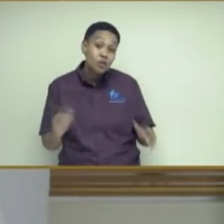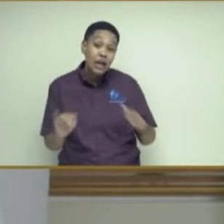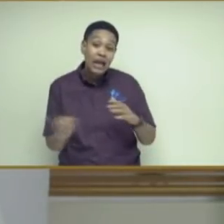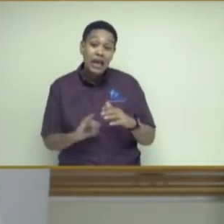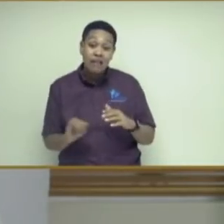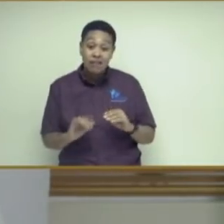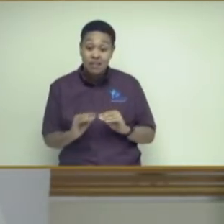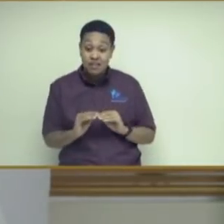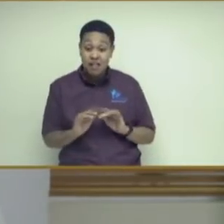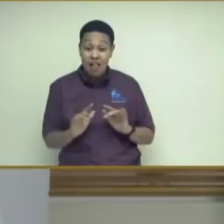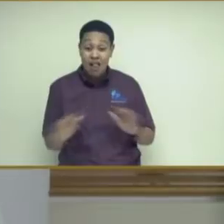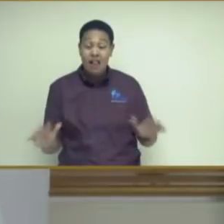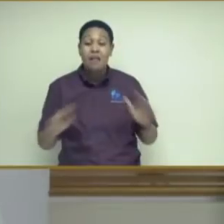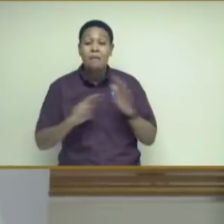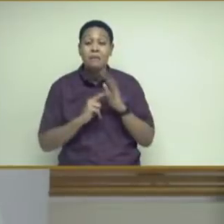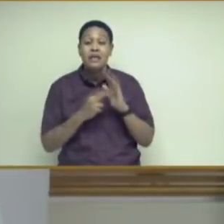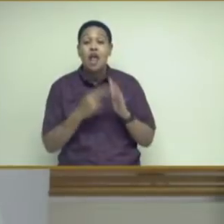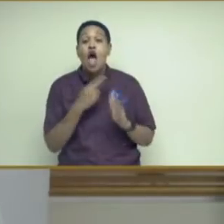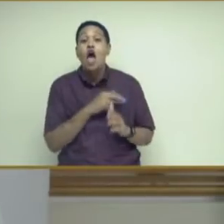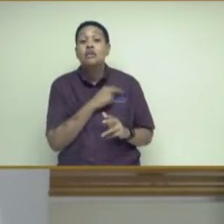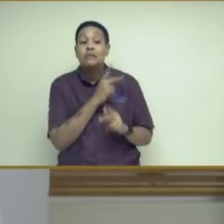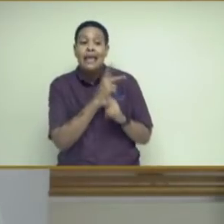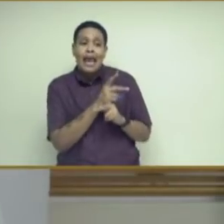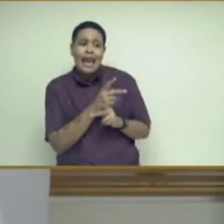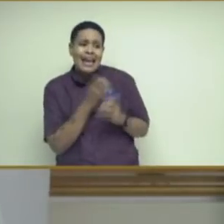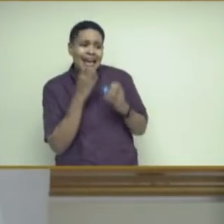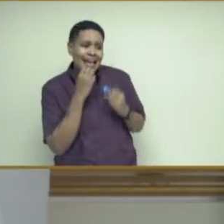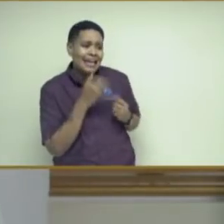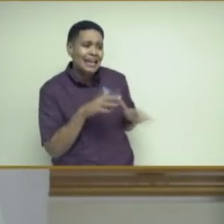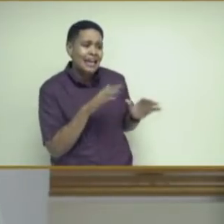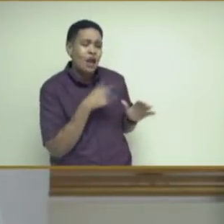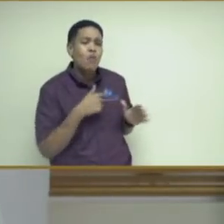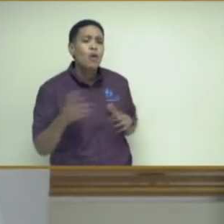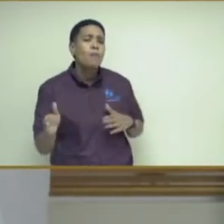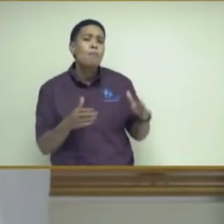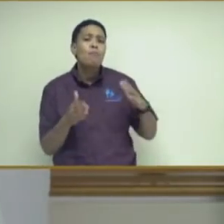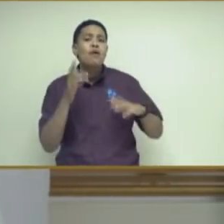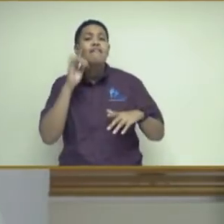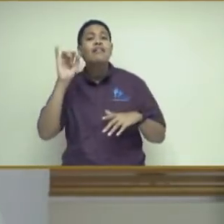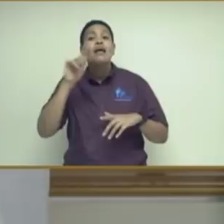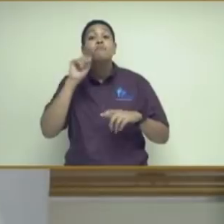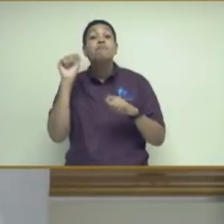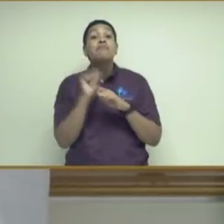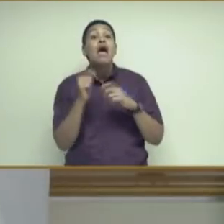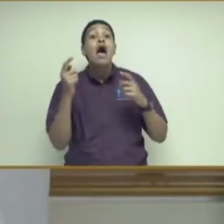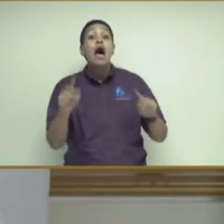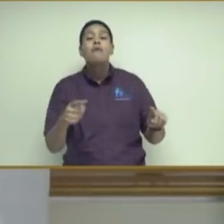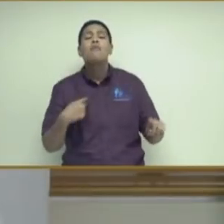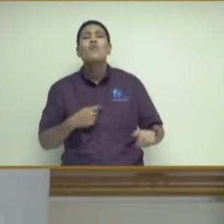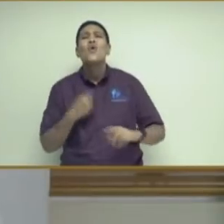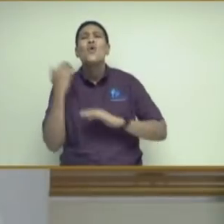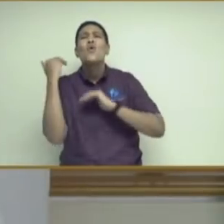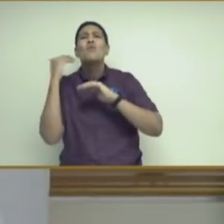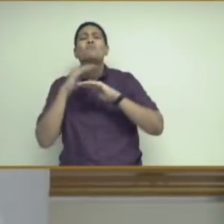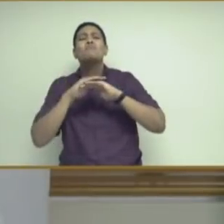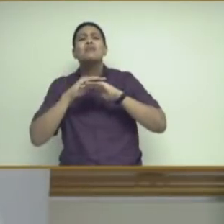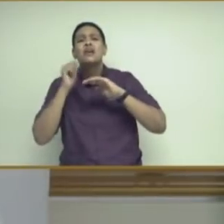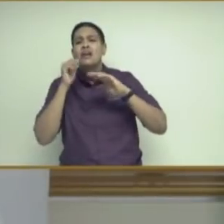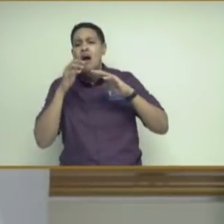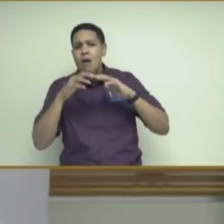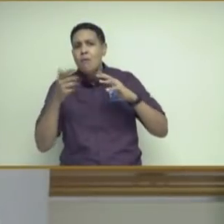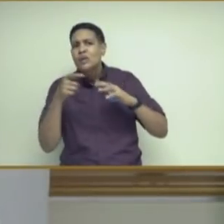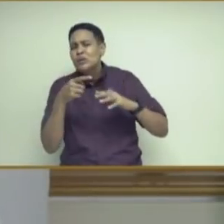spread, which will mean hospital care. And we're preparing for that eventuality, although we hope that we don't have as much of